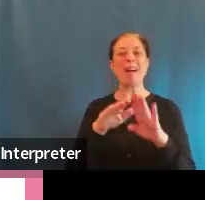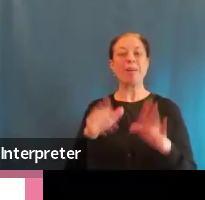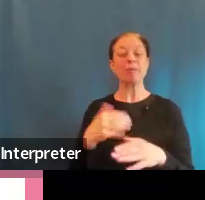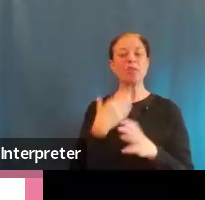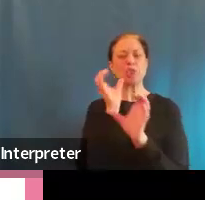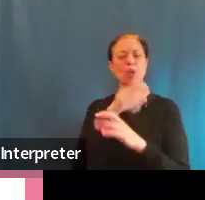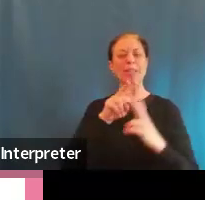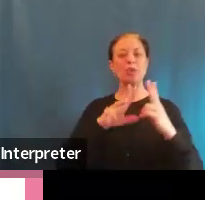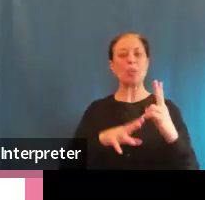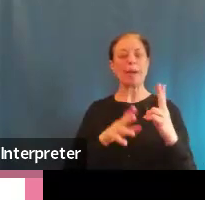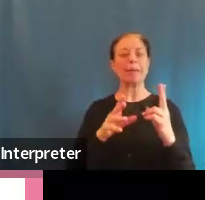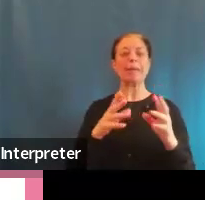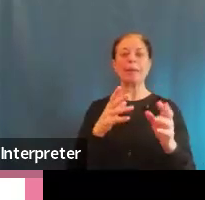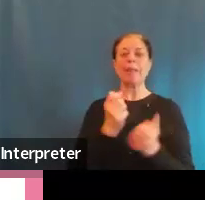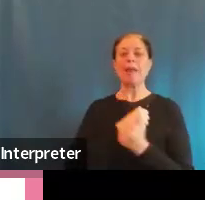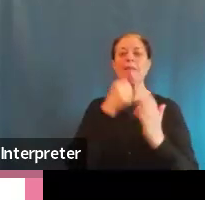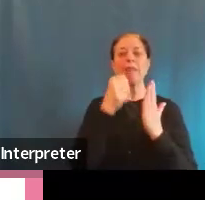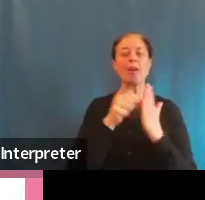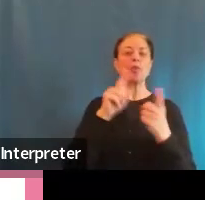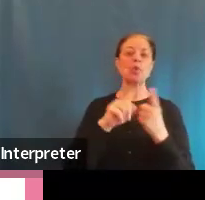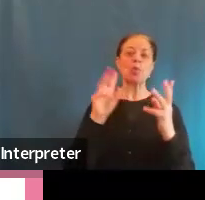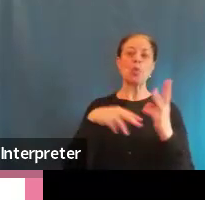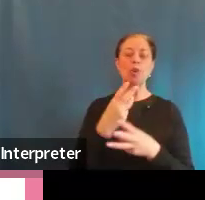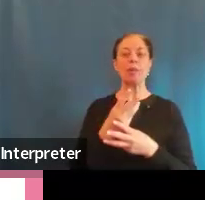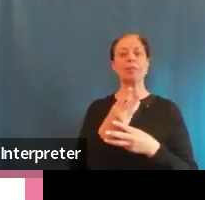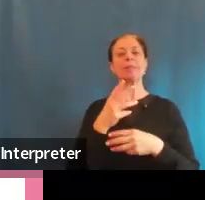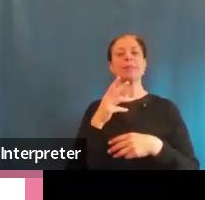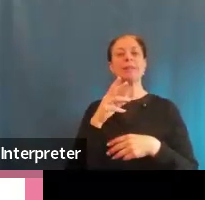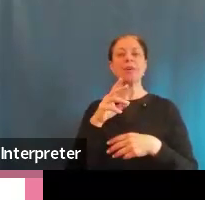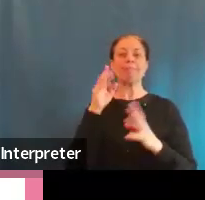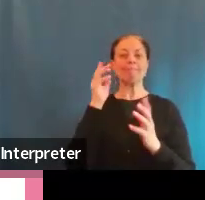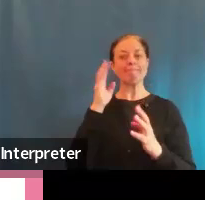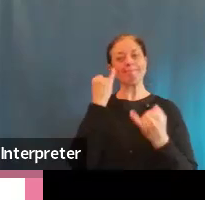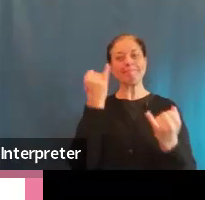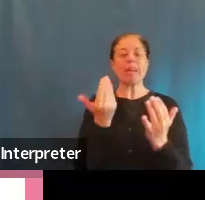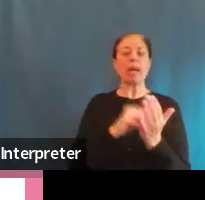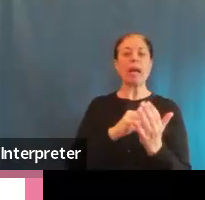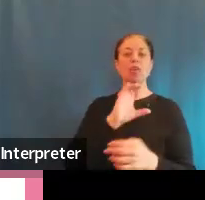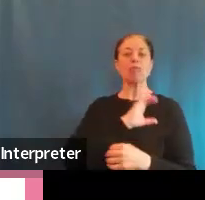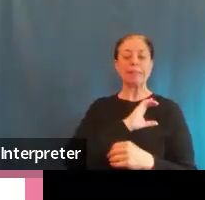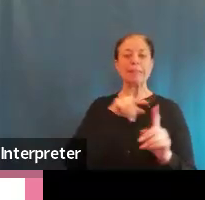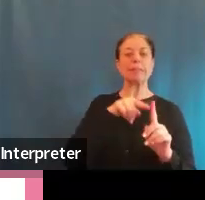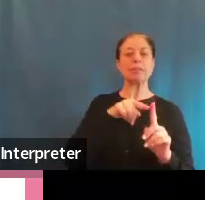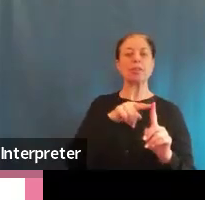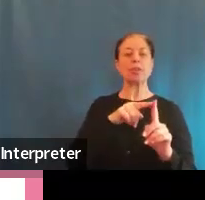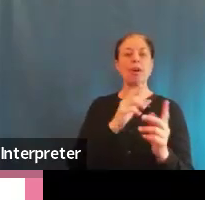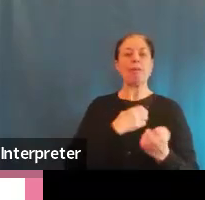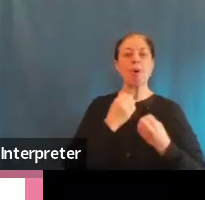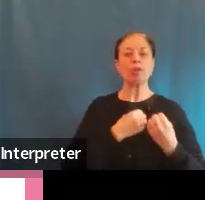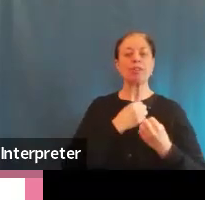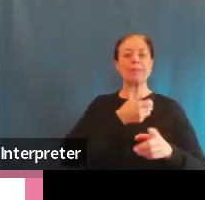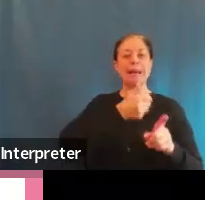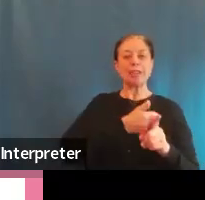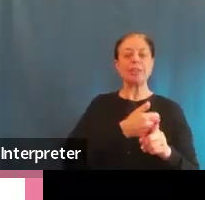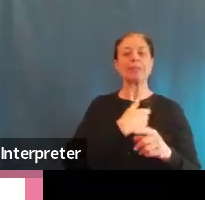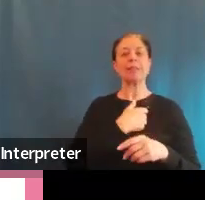Duet is a love letter to the sweeping world of Phantom of the Opera and reimagines Christine's emotions, motivation, and agency, elevating this